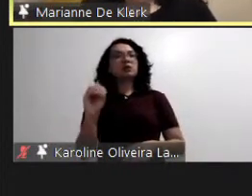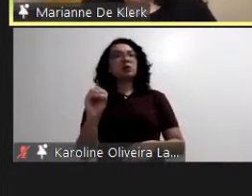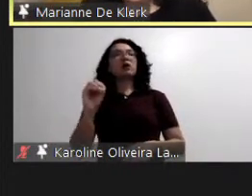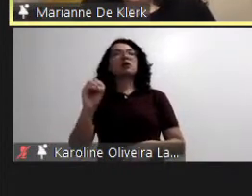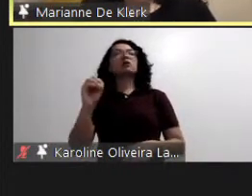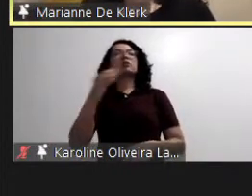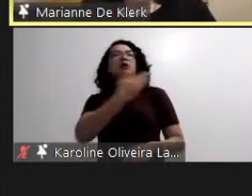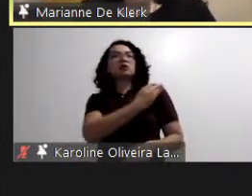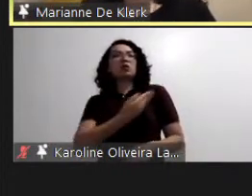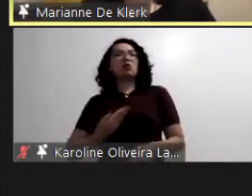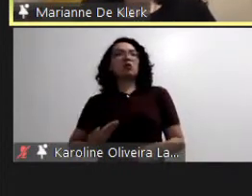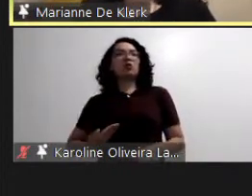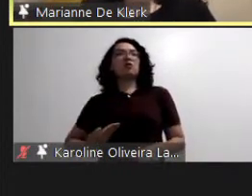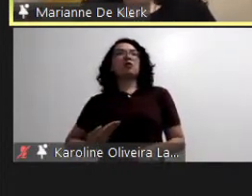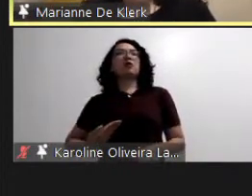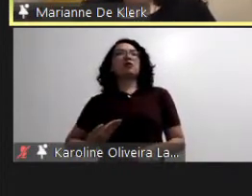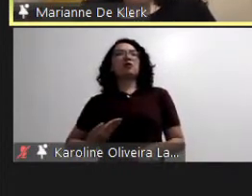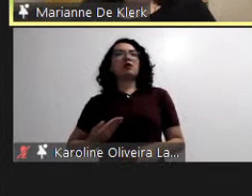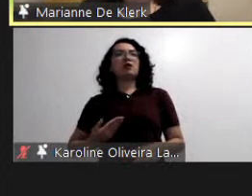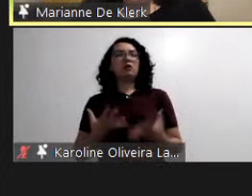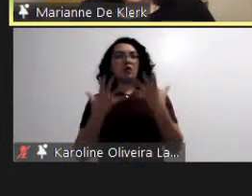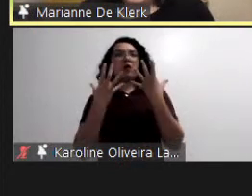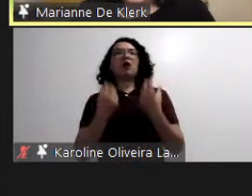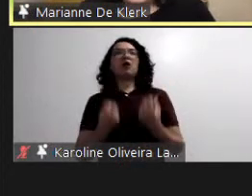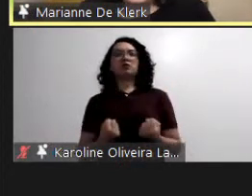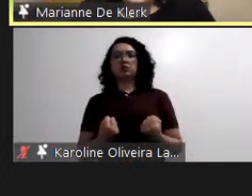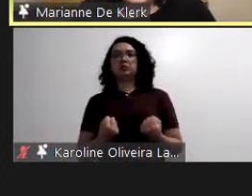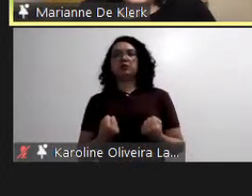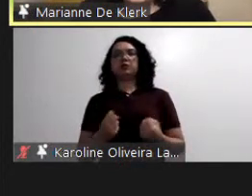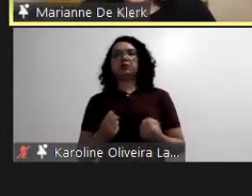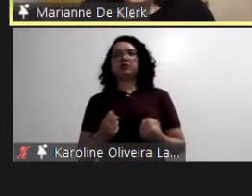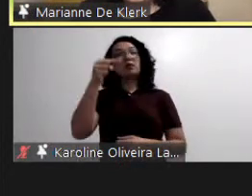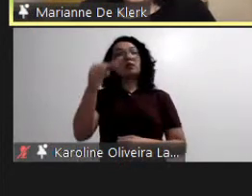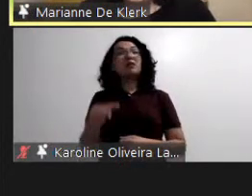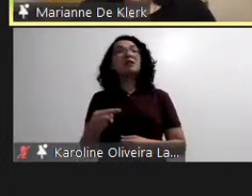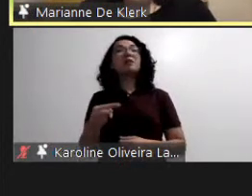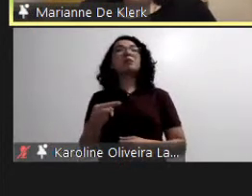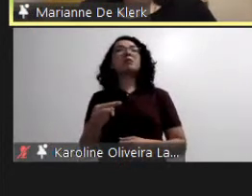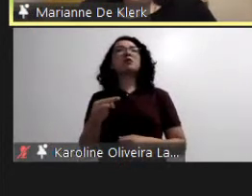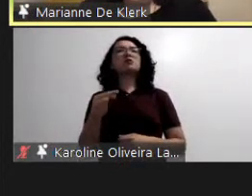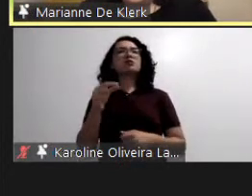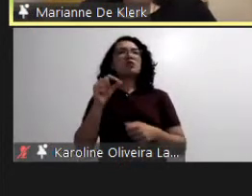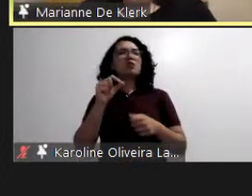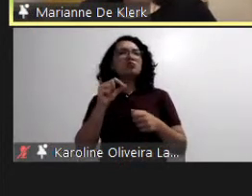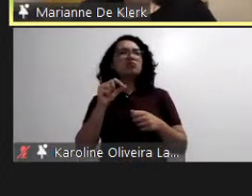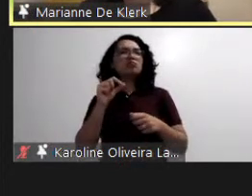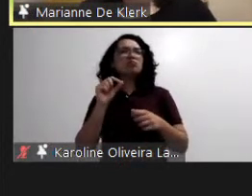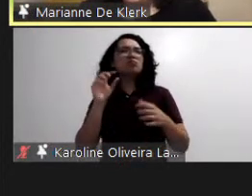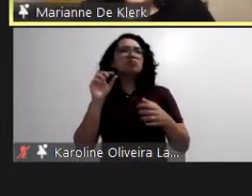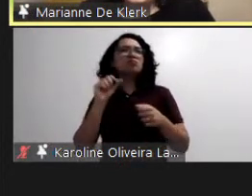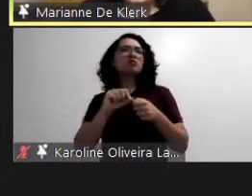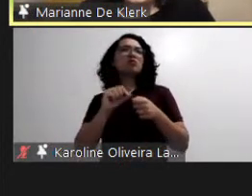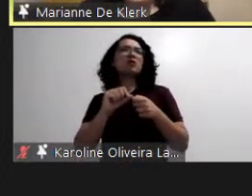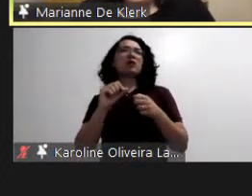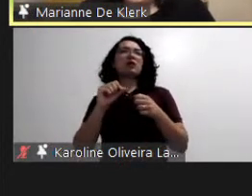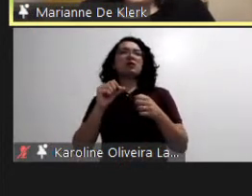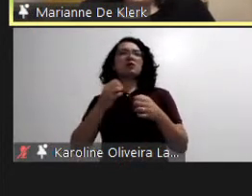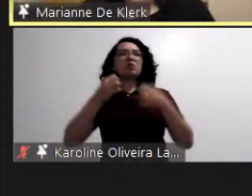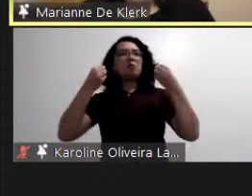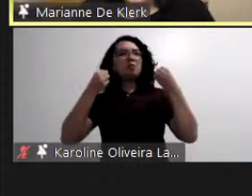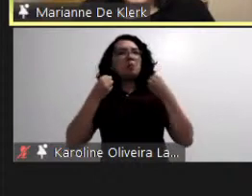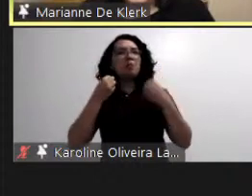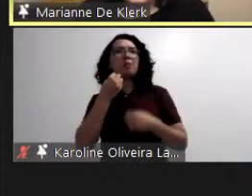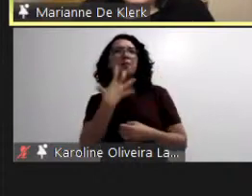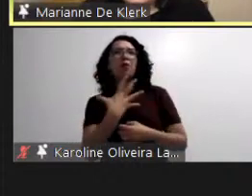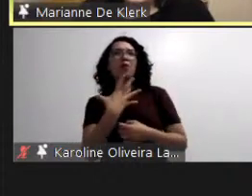this was incredibly efficiently done. The whole country was divided racially, with small homelands where the majority of the country